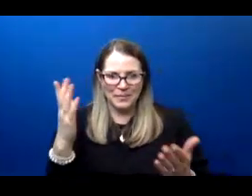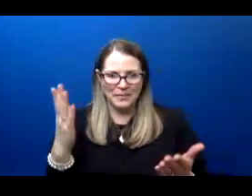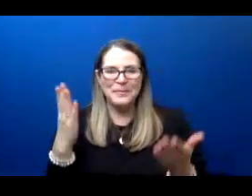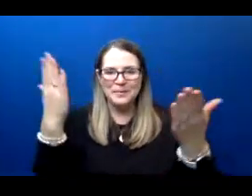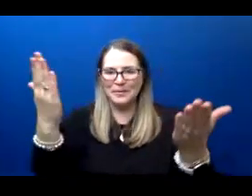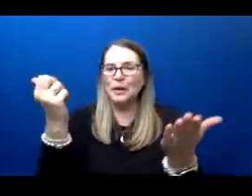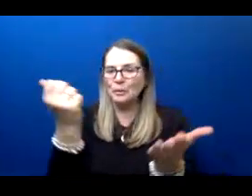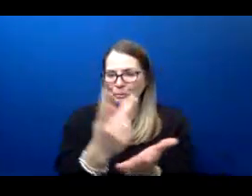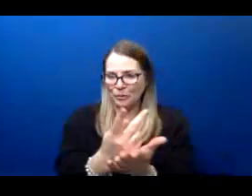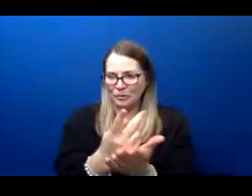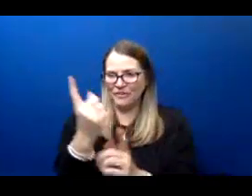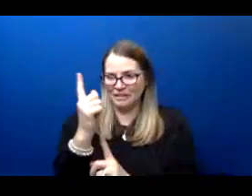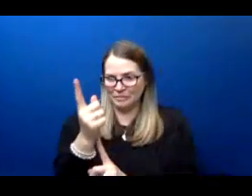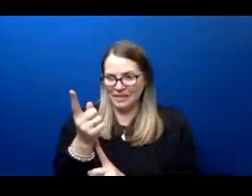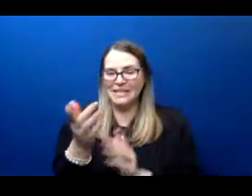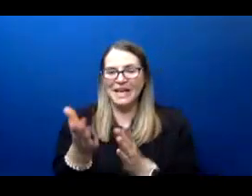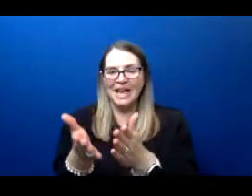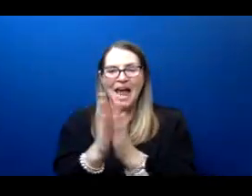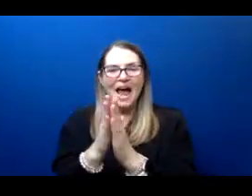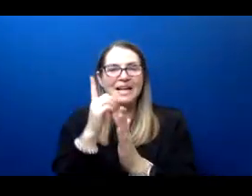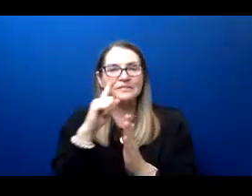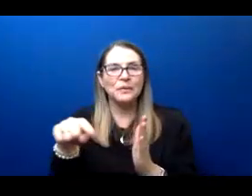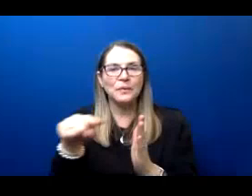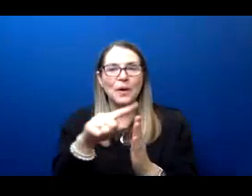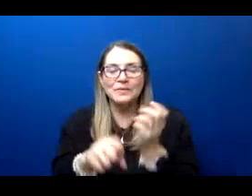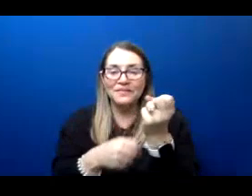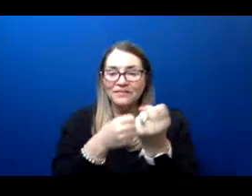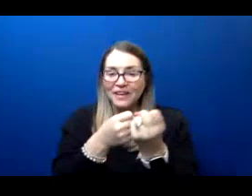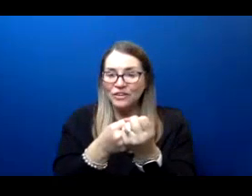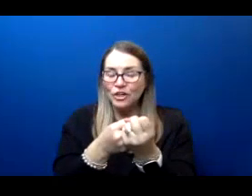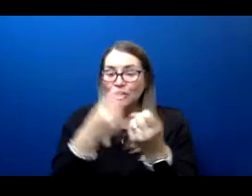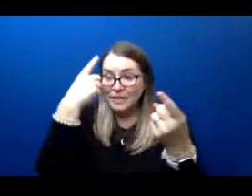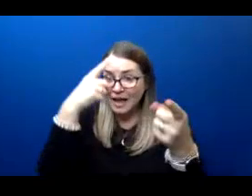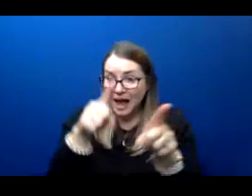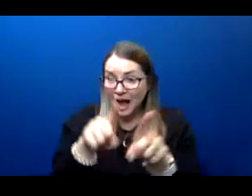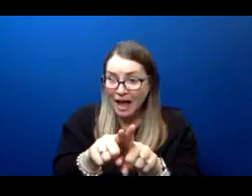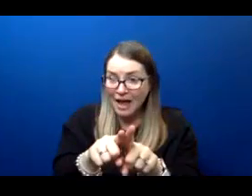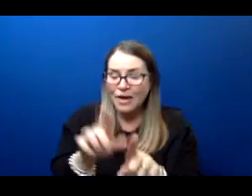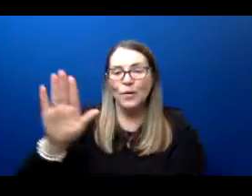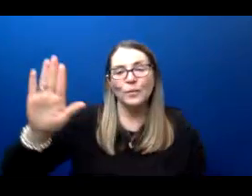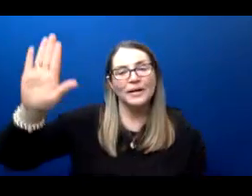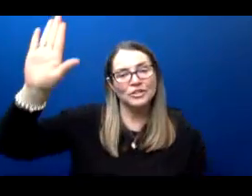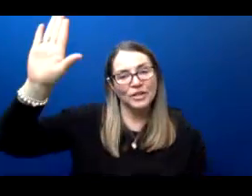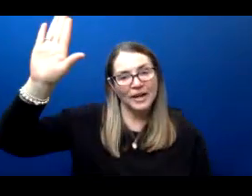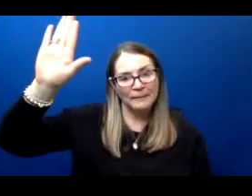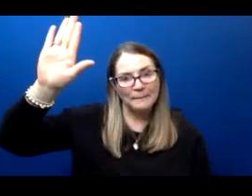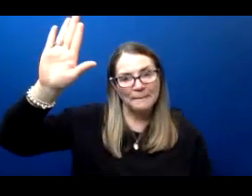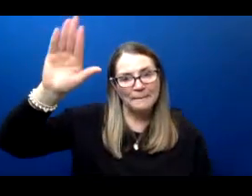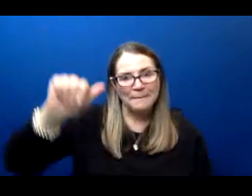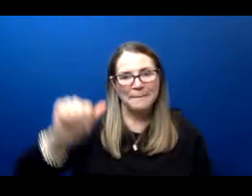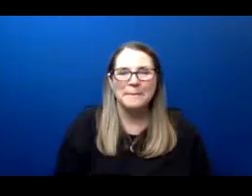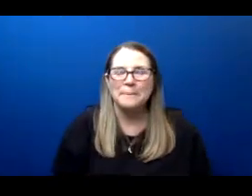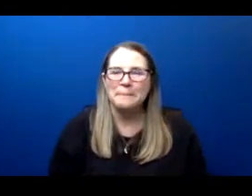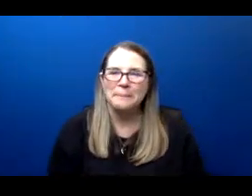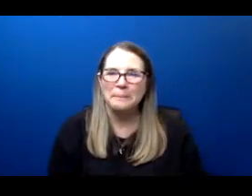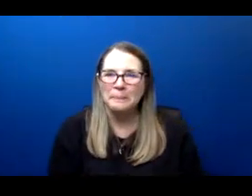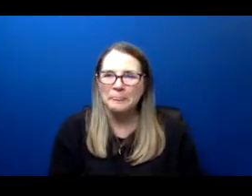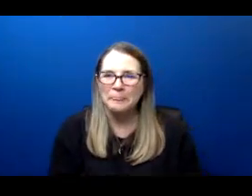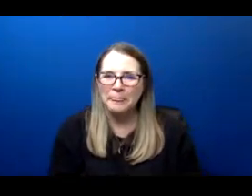these minutes and ask for all who is in favor to please say aye or raise your hand. Aye. Aye. Aye. Aye. Aye.